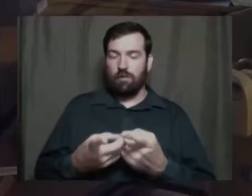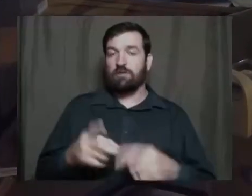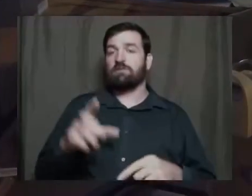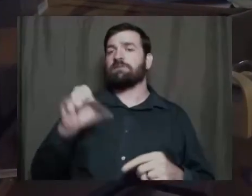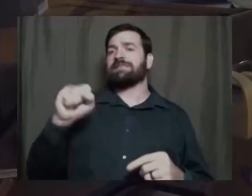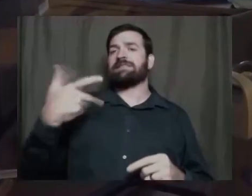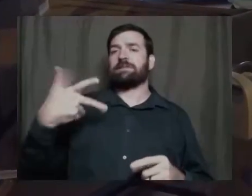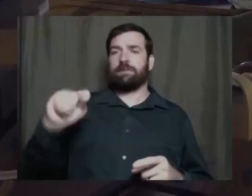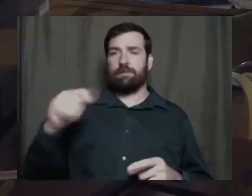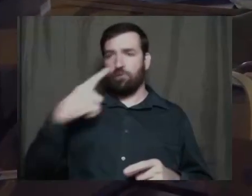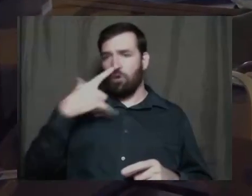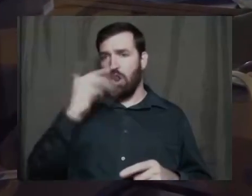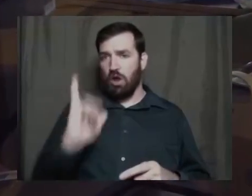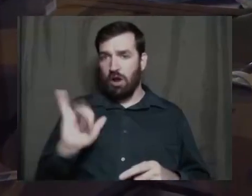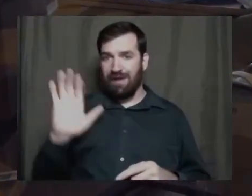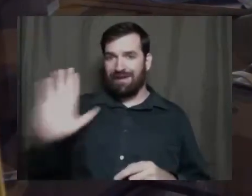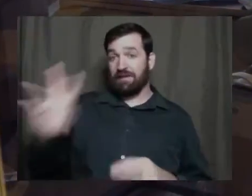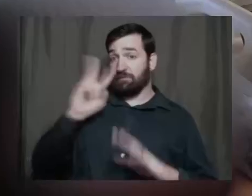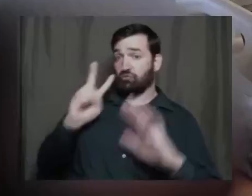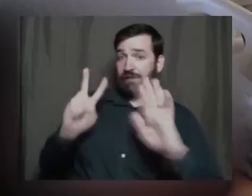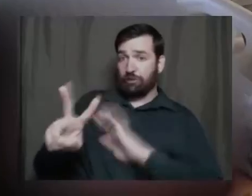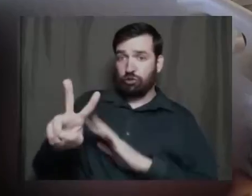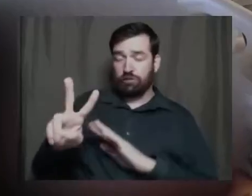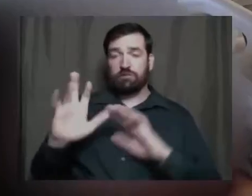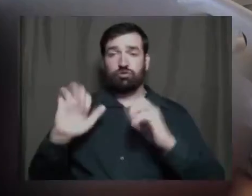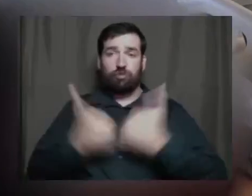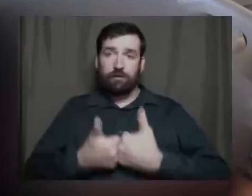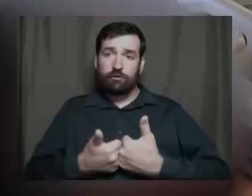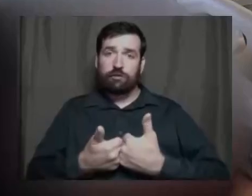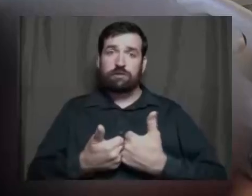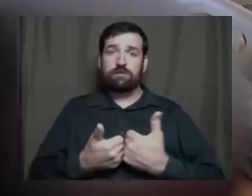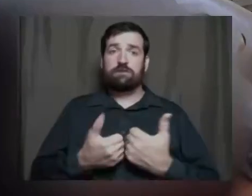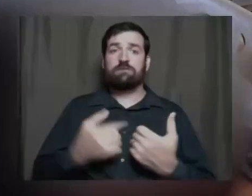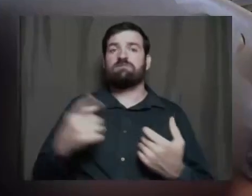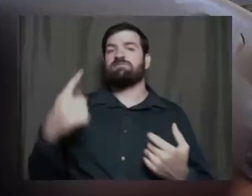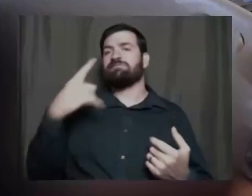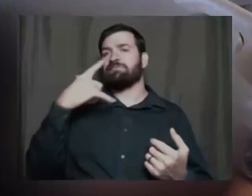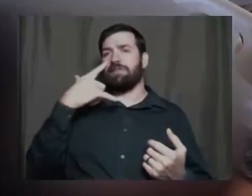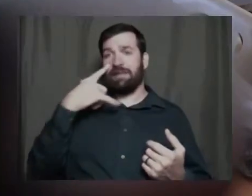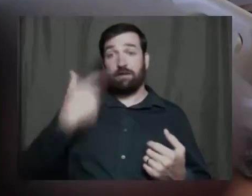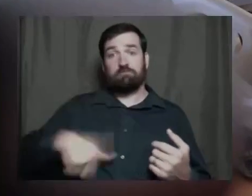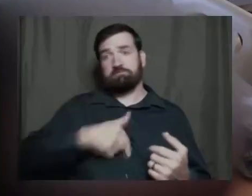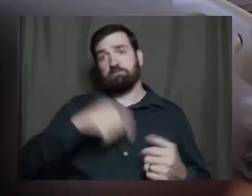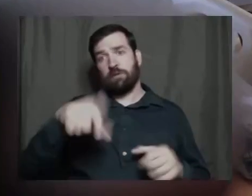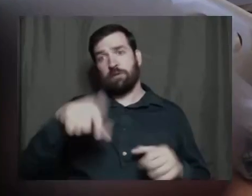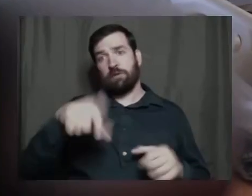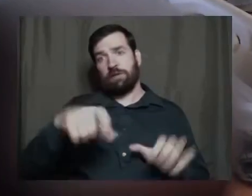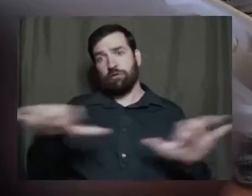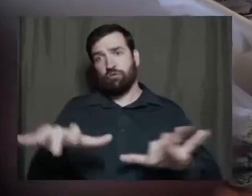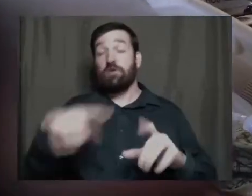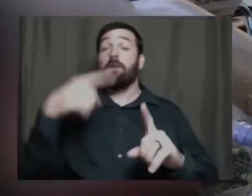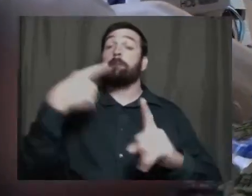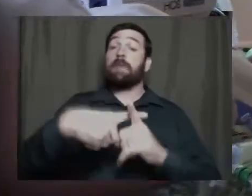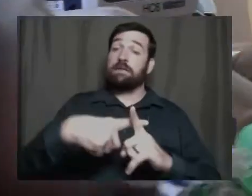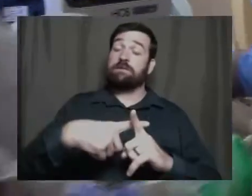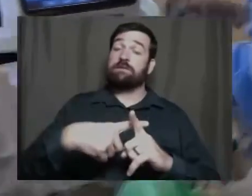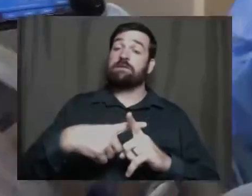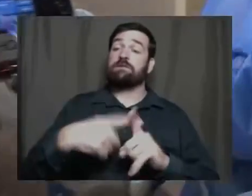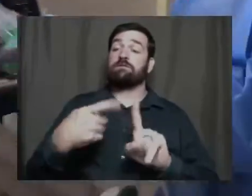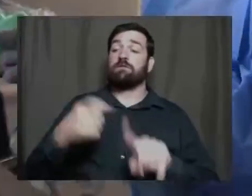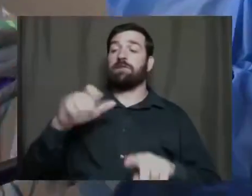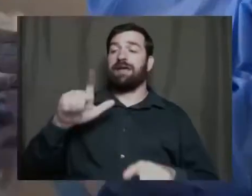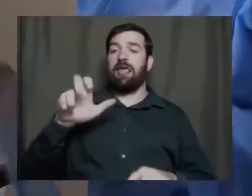His predictions, the challenges, and what he thinks we all need to be doing. Plus, we're going to hear from Alan Greiner, Chief Medical Officer of the